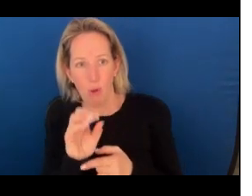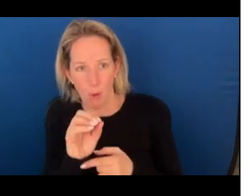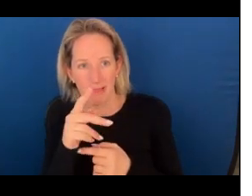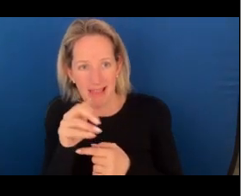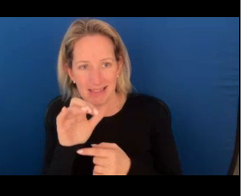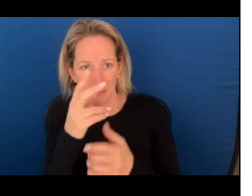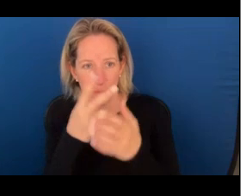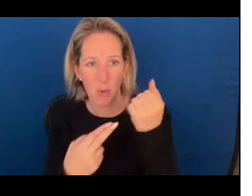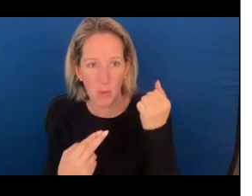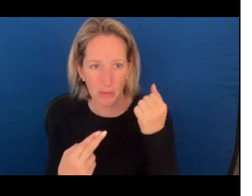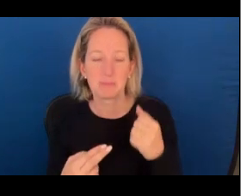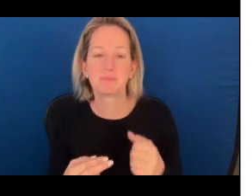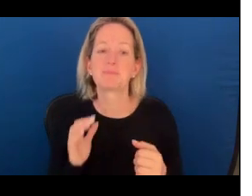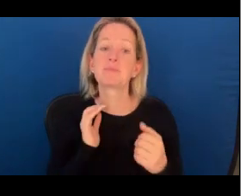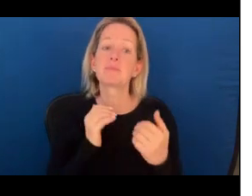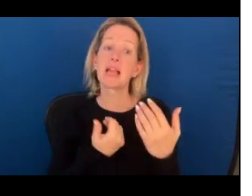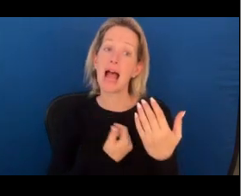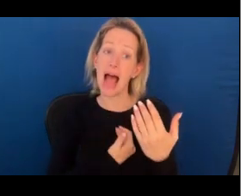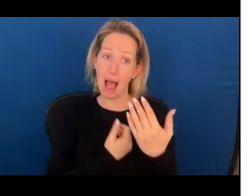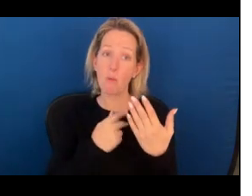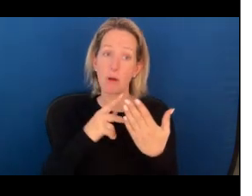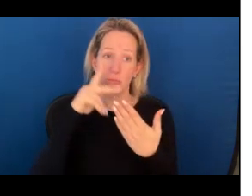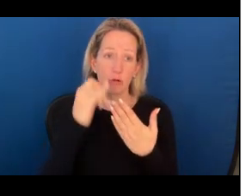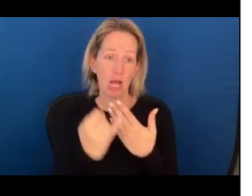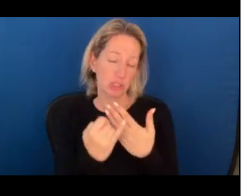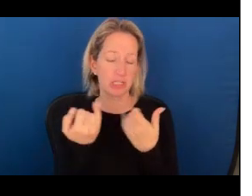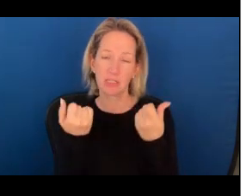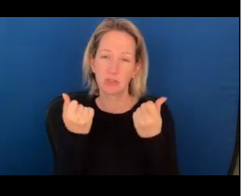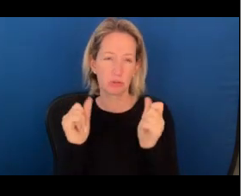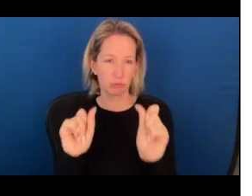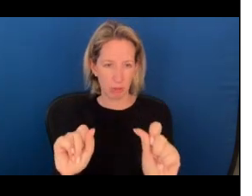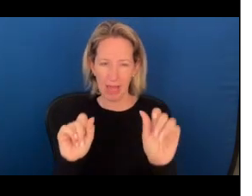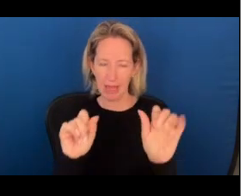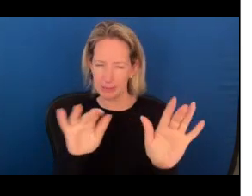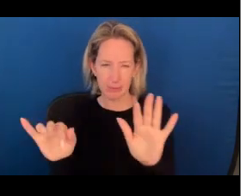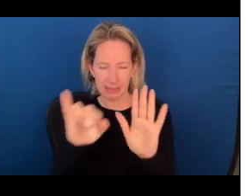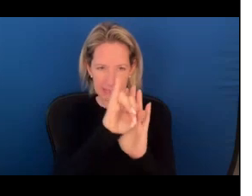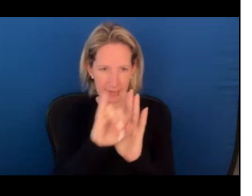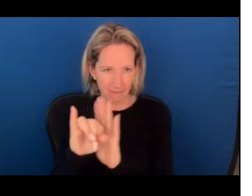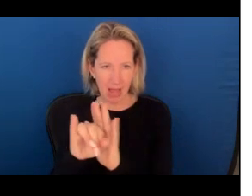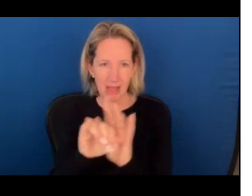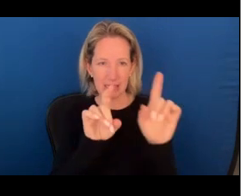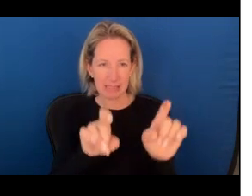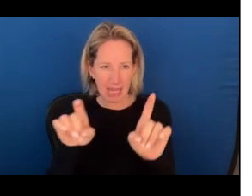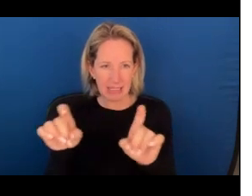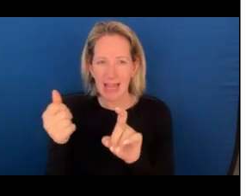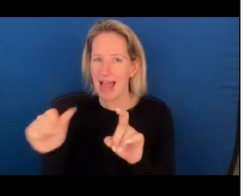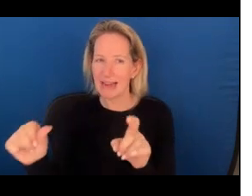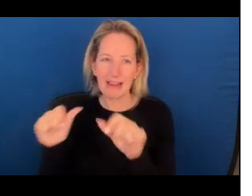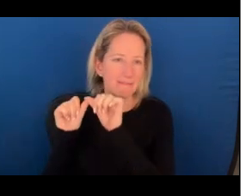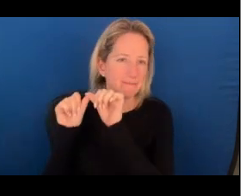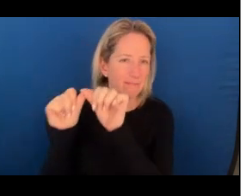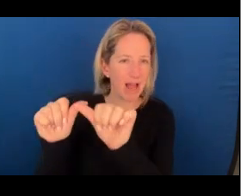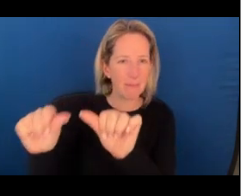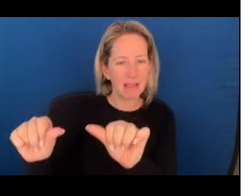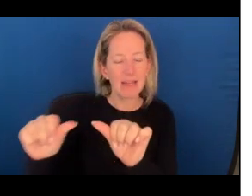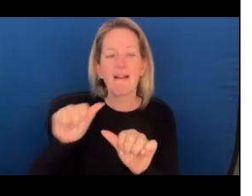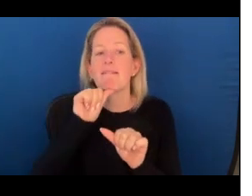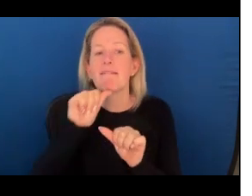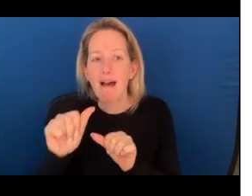So our project is looking into sort of just finding, identifying and testing the viability of non-plastic